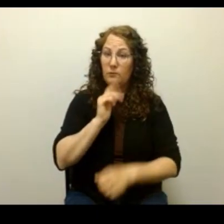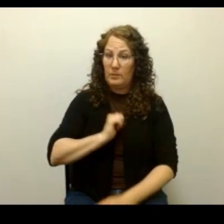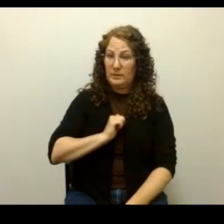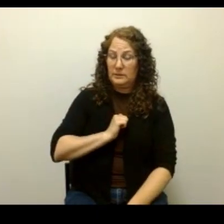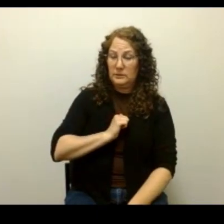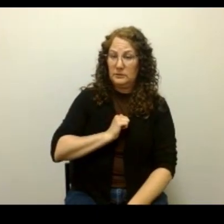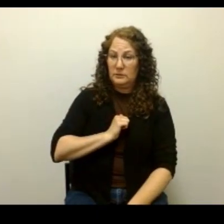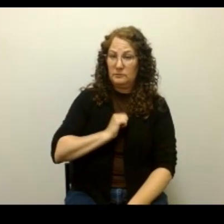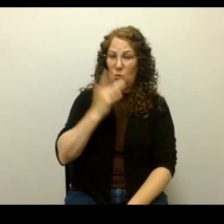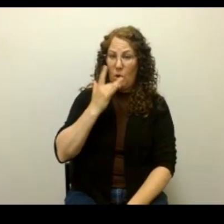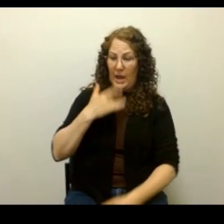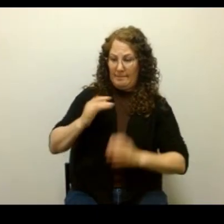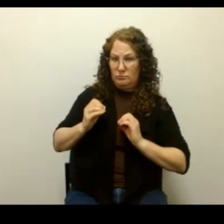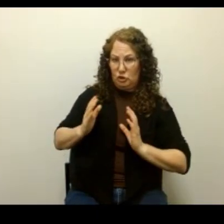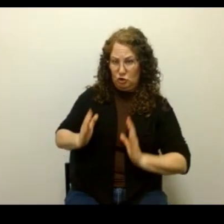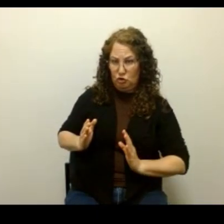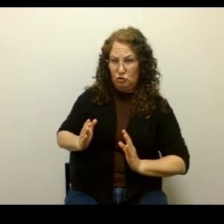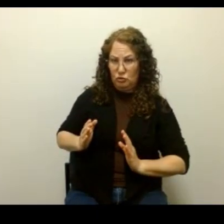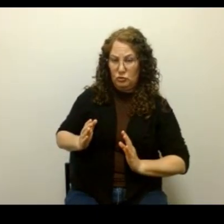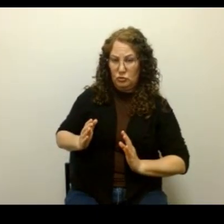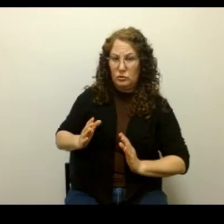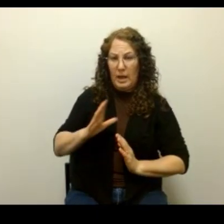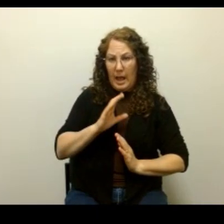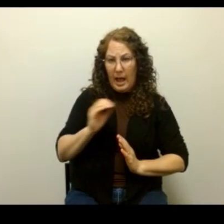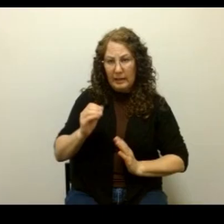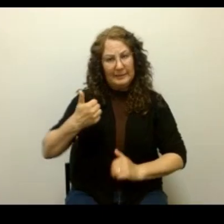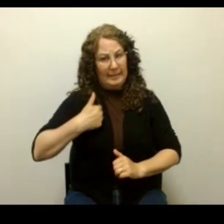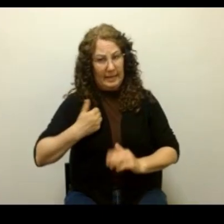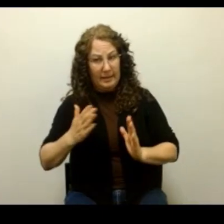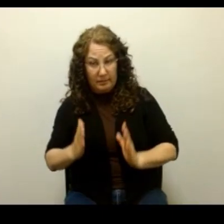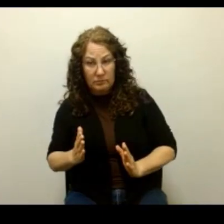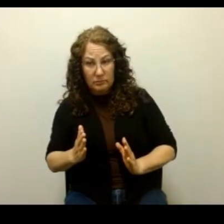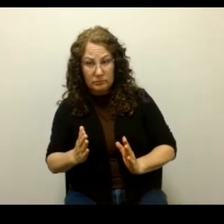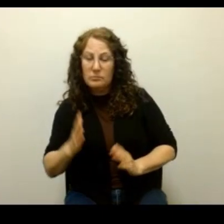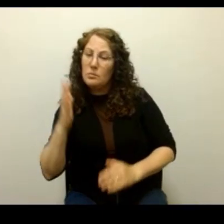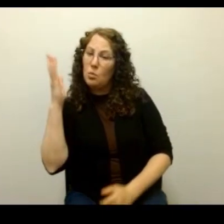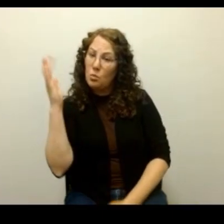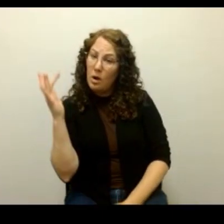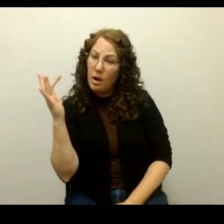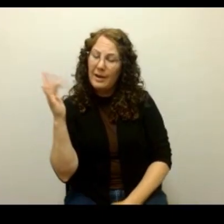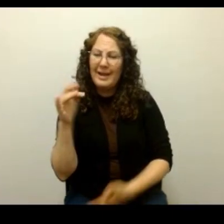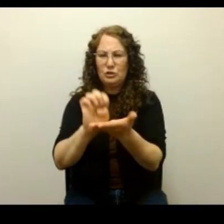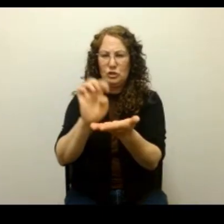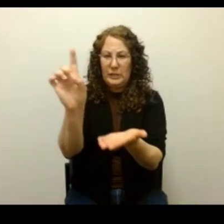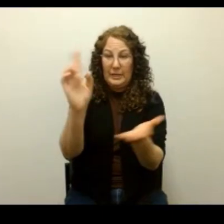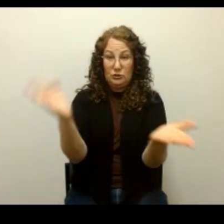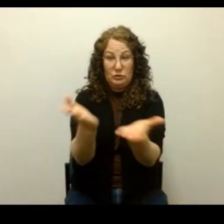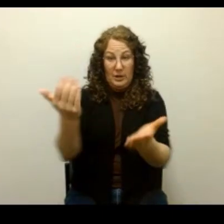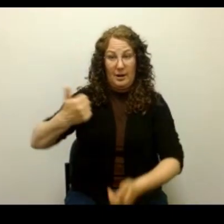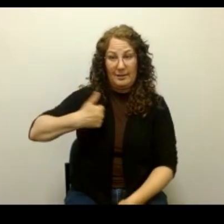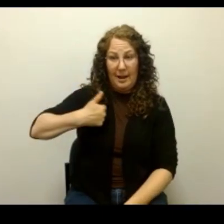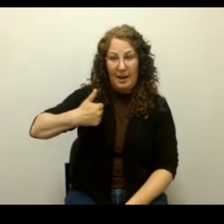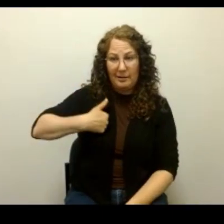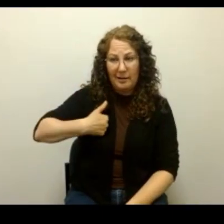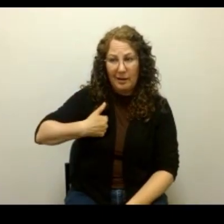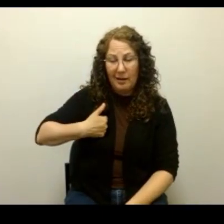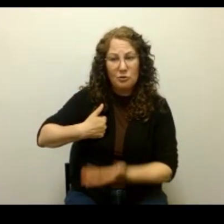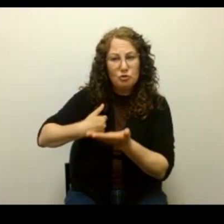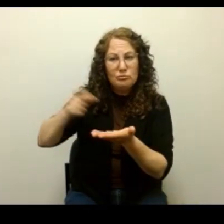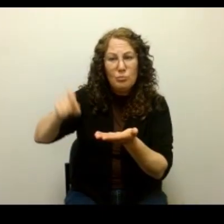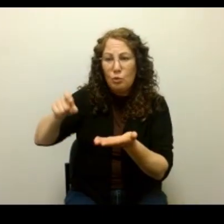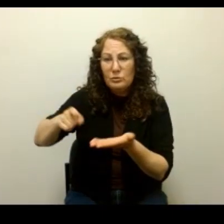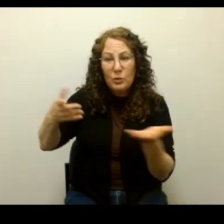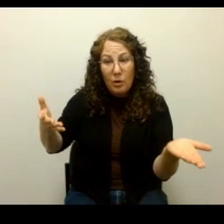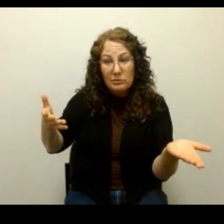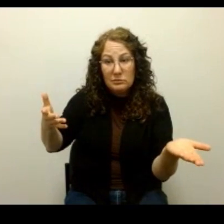as an educator and as a Canadian, because education in Canada claims to be and